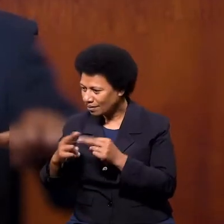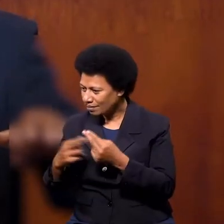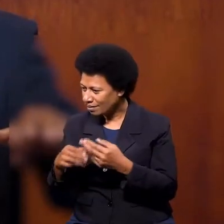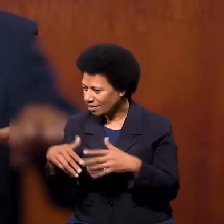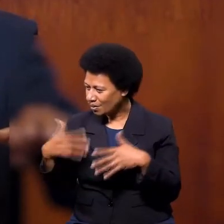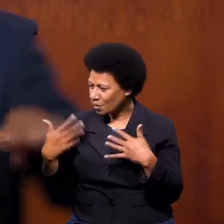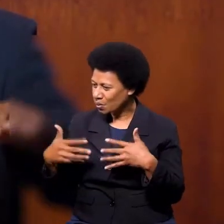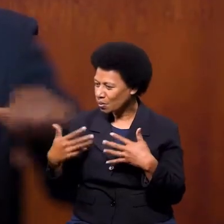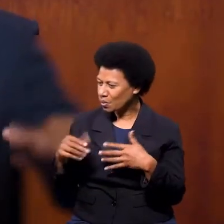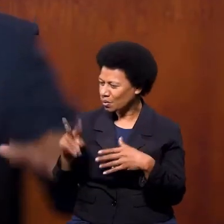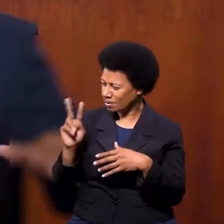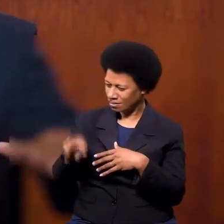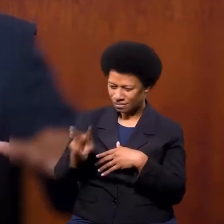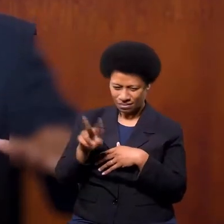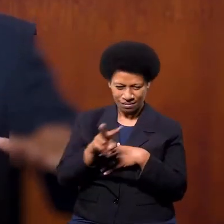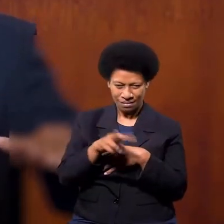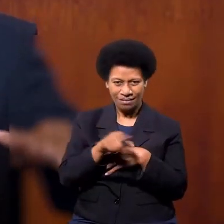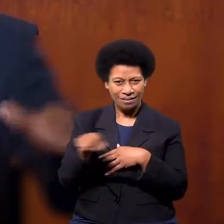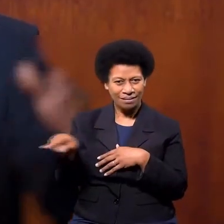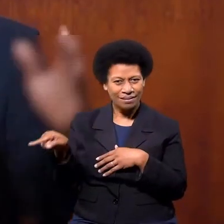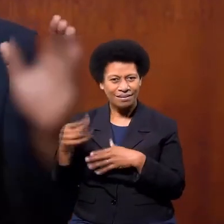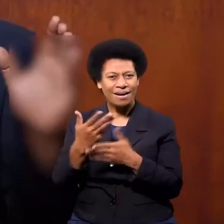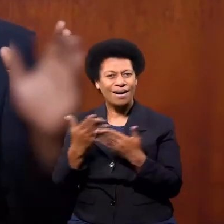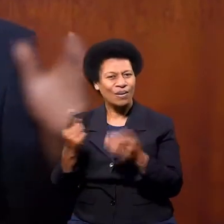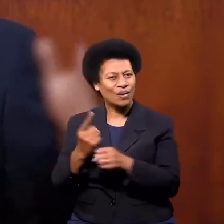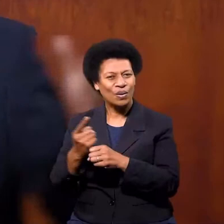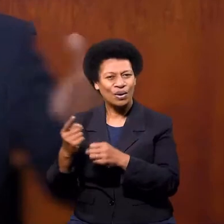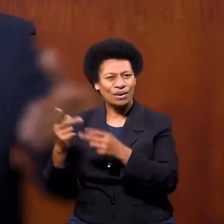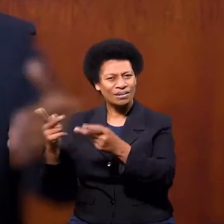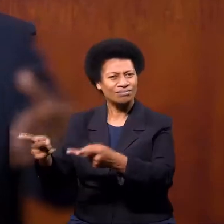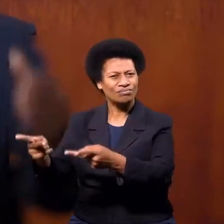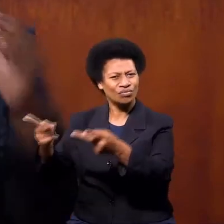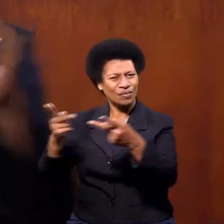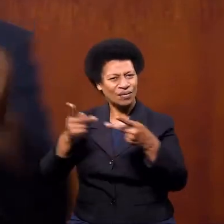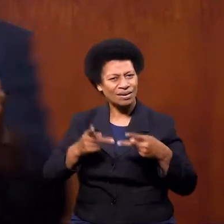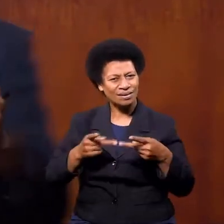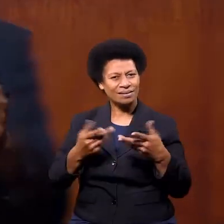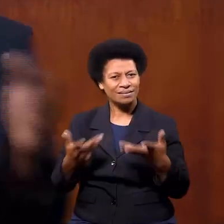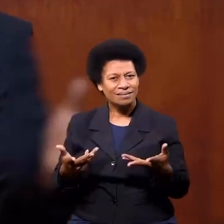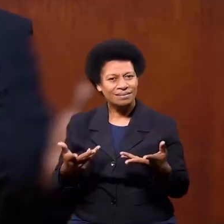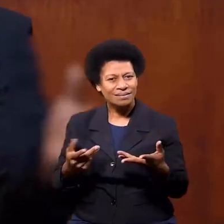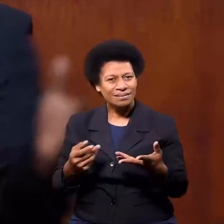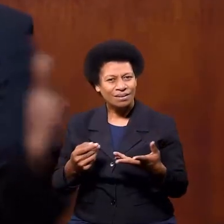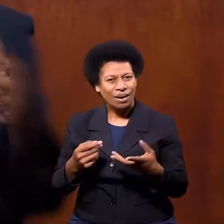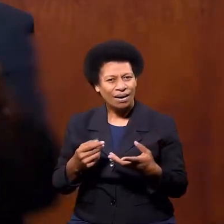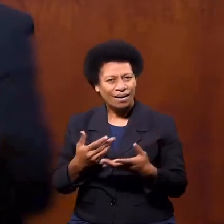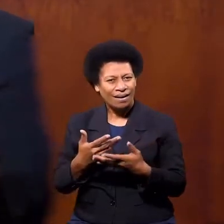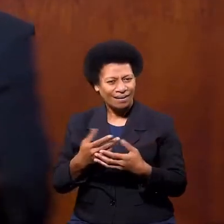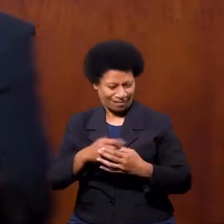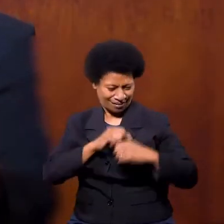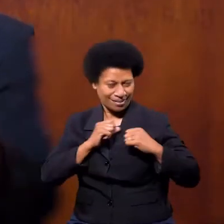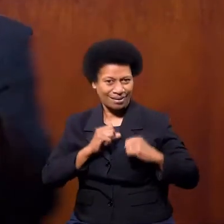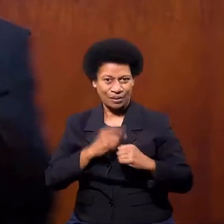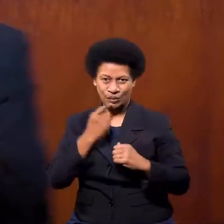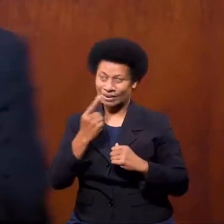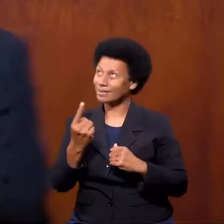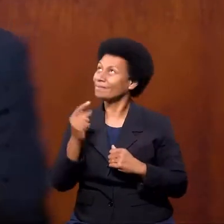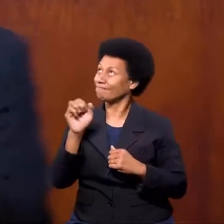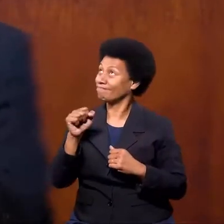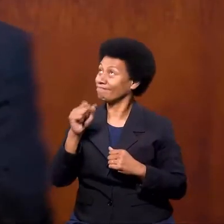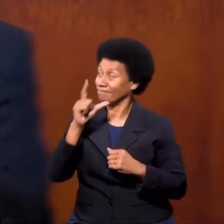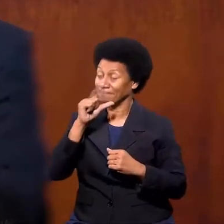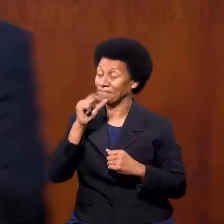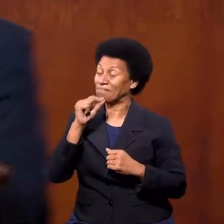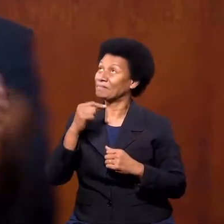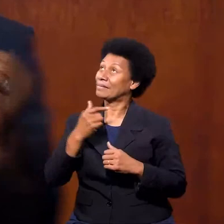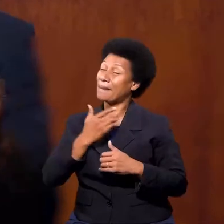family. How are they doing? How has God provided? What will that compel you to obey Him? Will